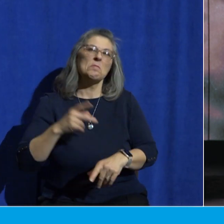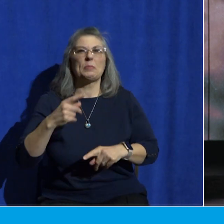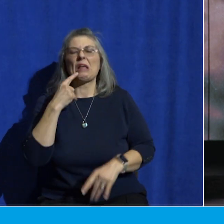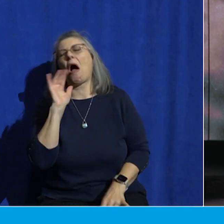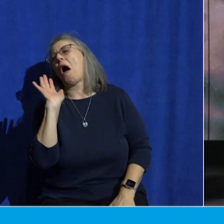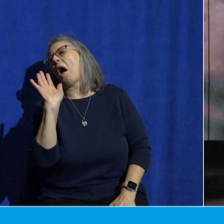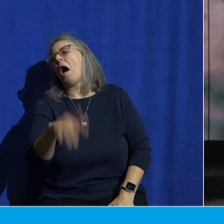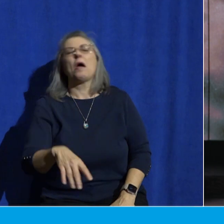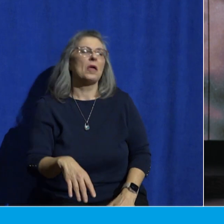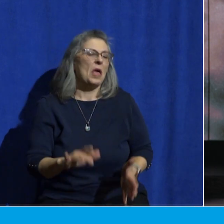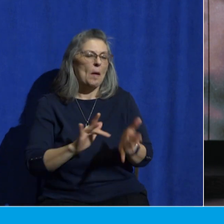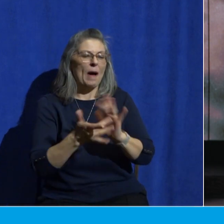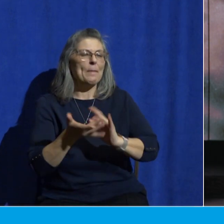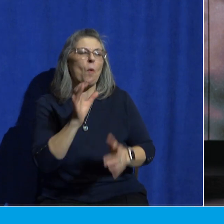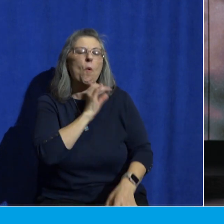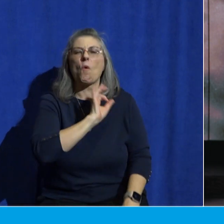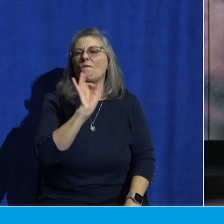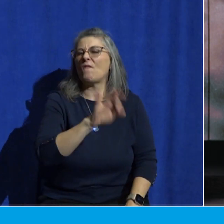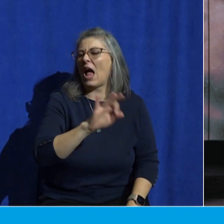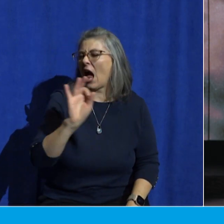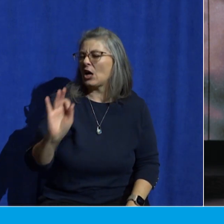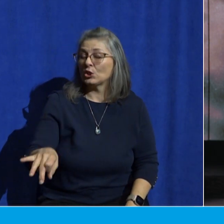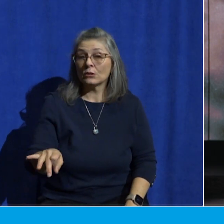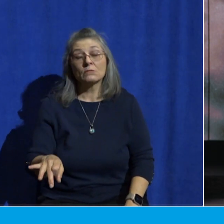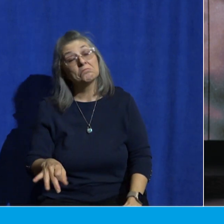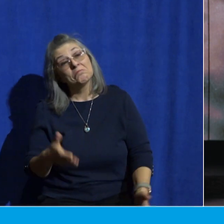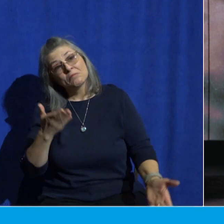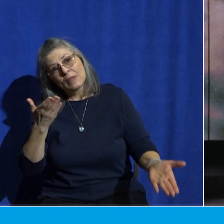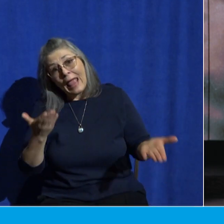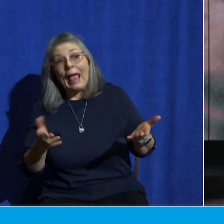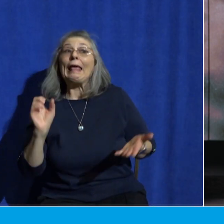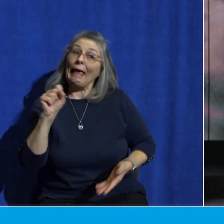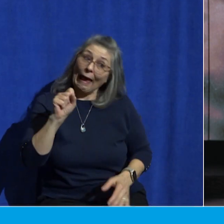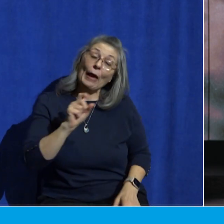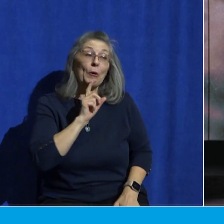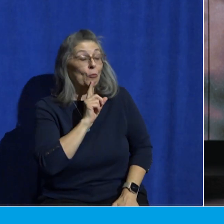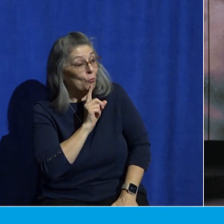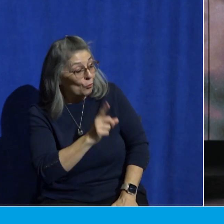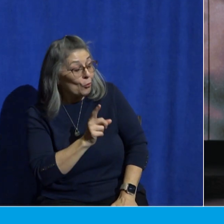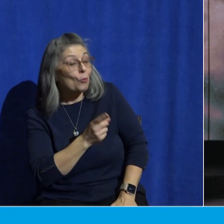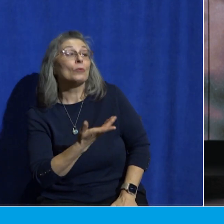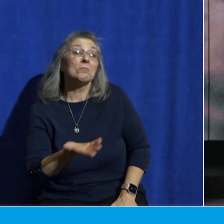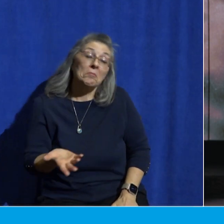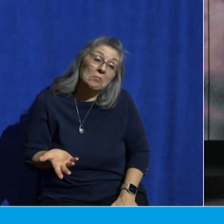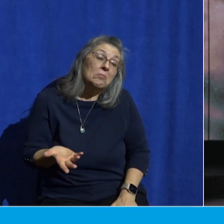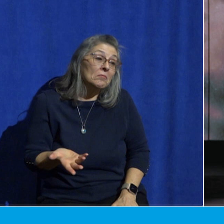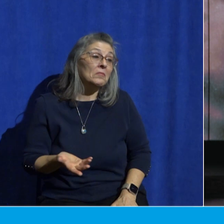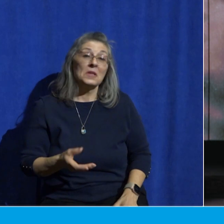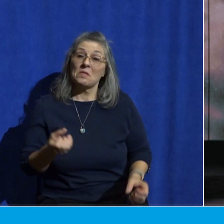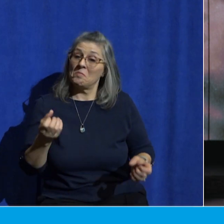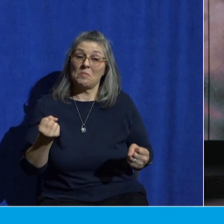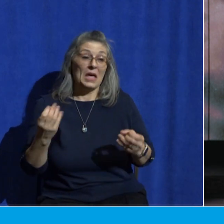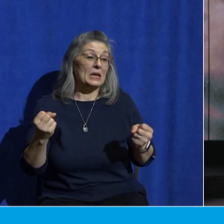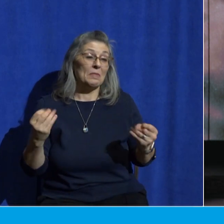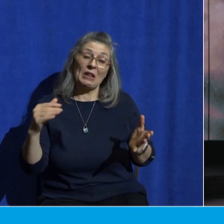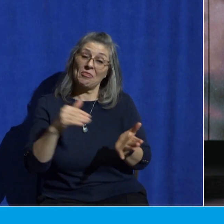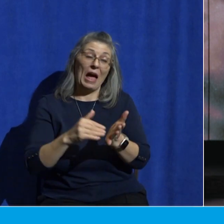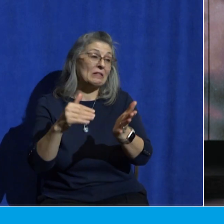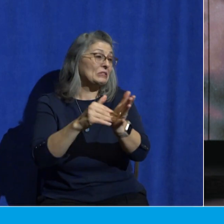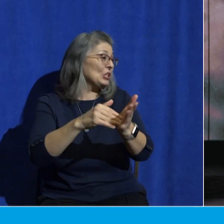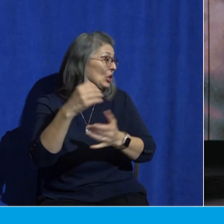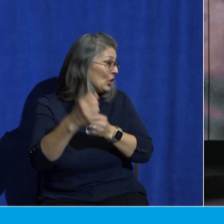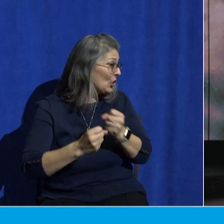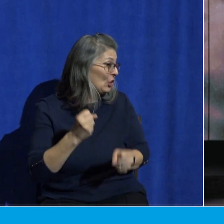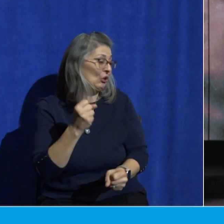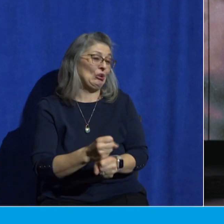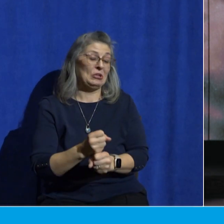Bible's antiquated, and in one sense, it is. It's been around for thousands of years, which is